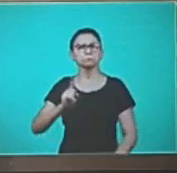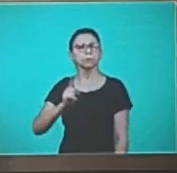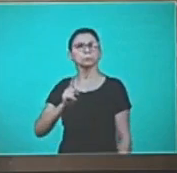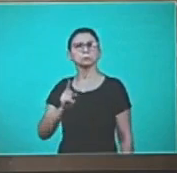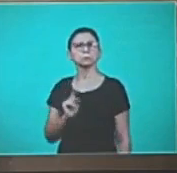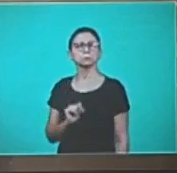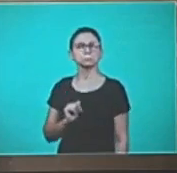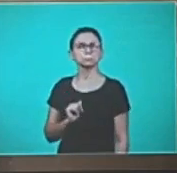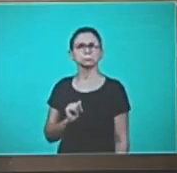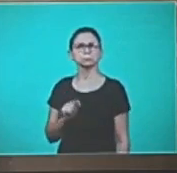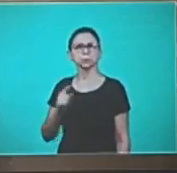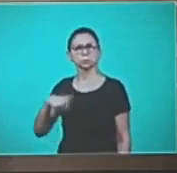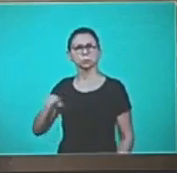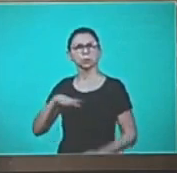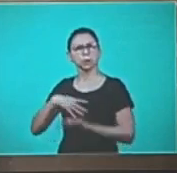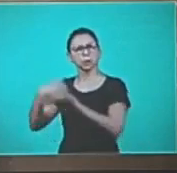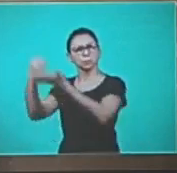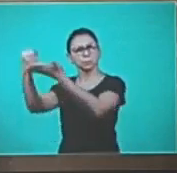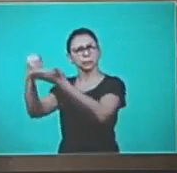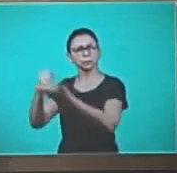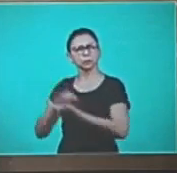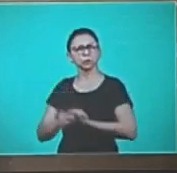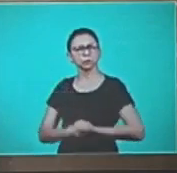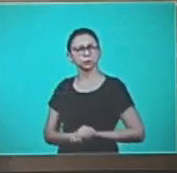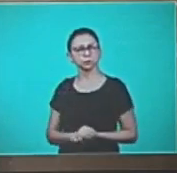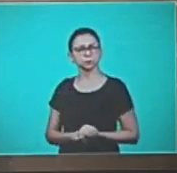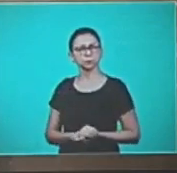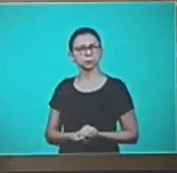church will depart. And the ones who have been called